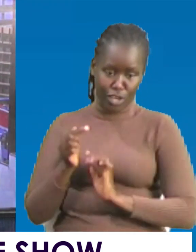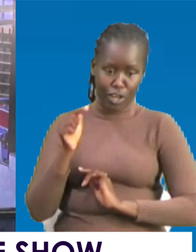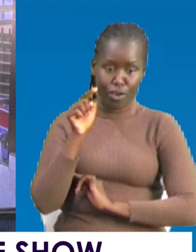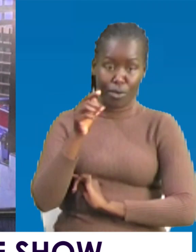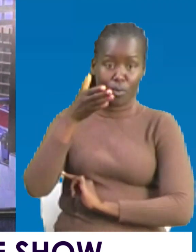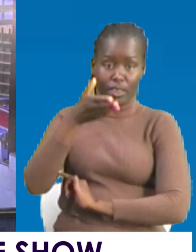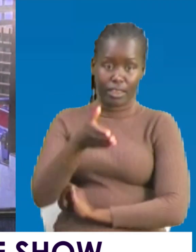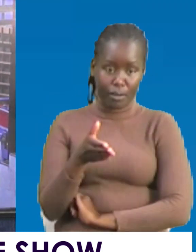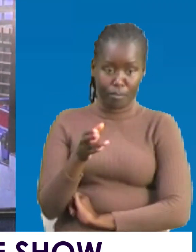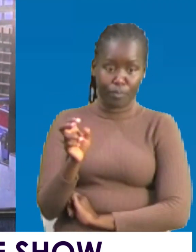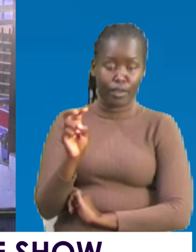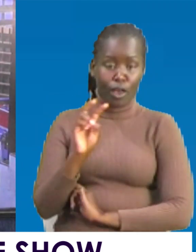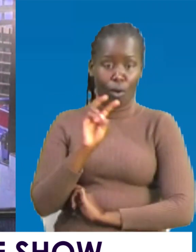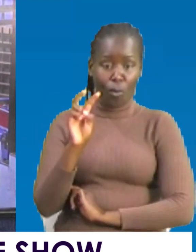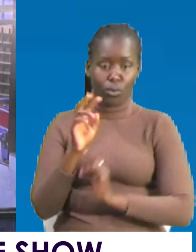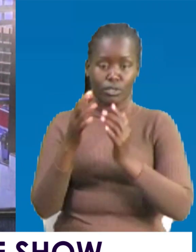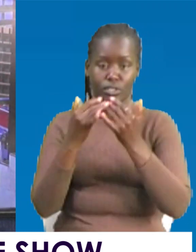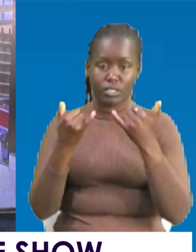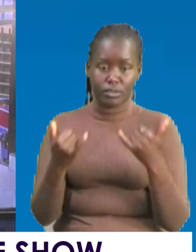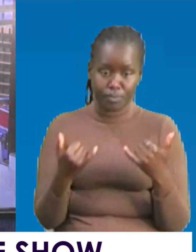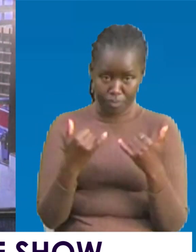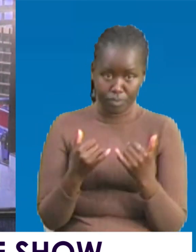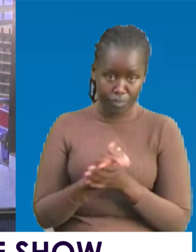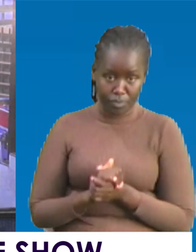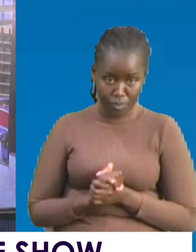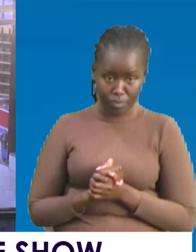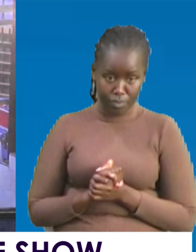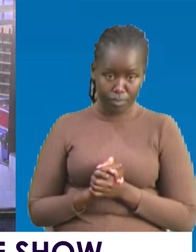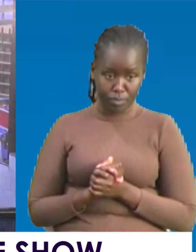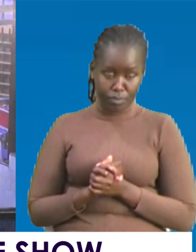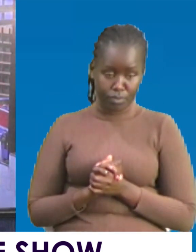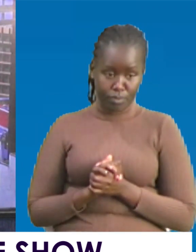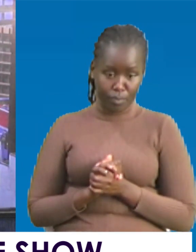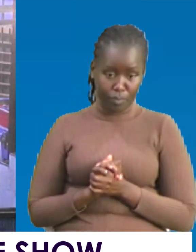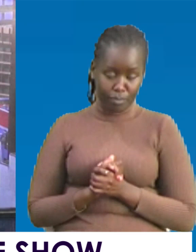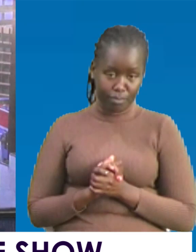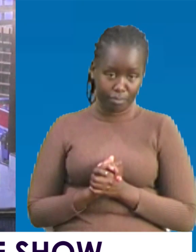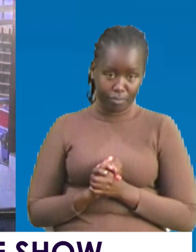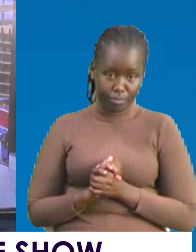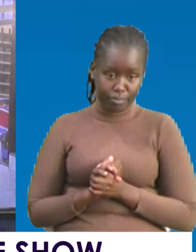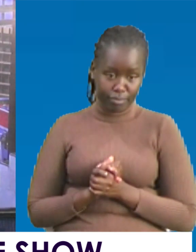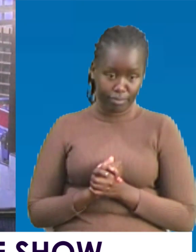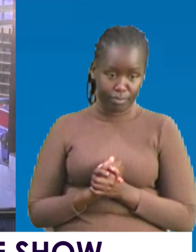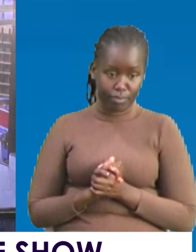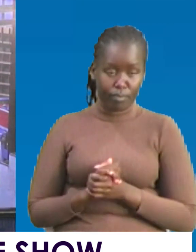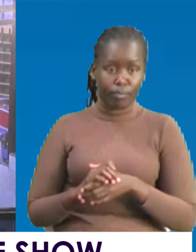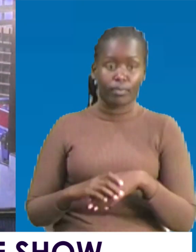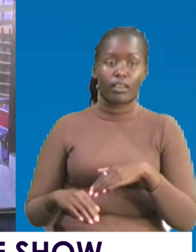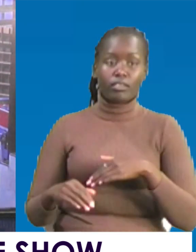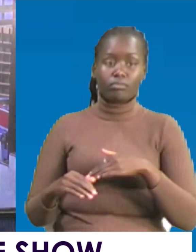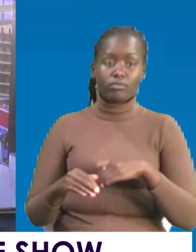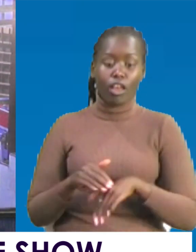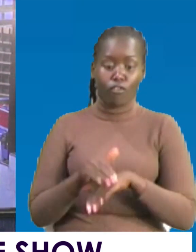there? Tune in right now. Take some bowl of popcorns or something and let us have a